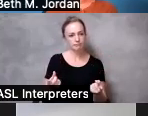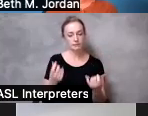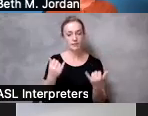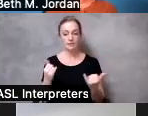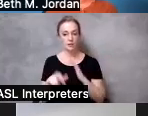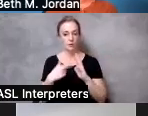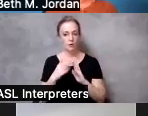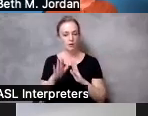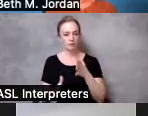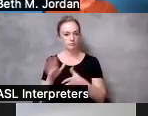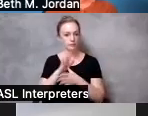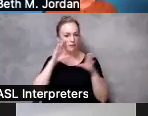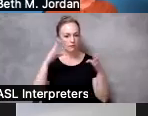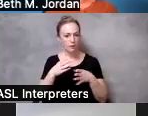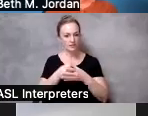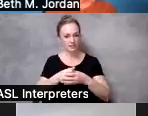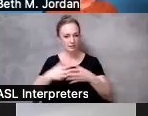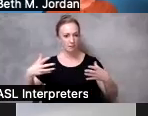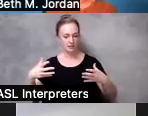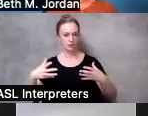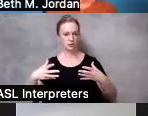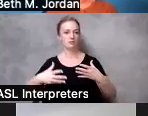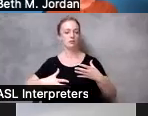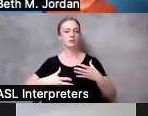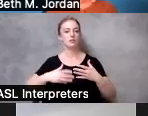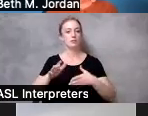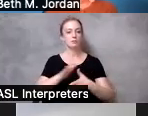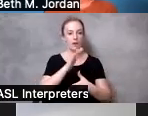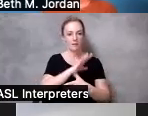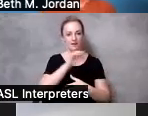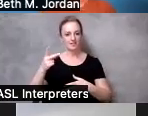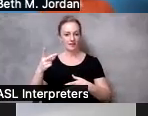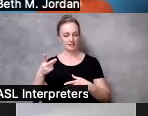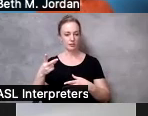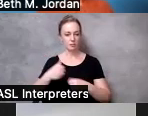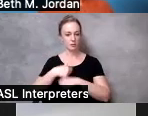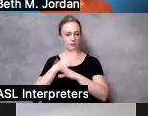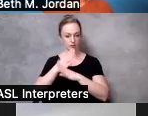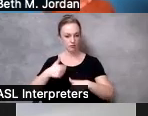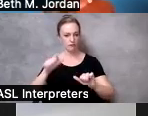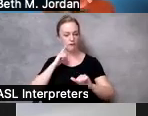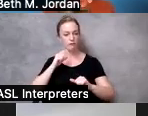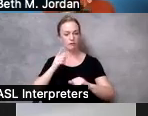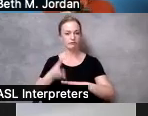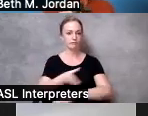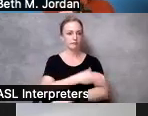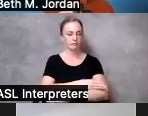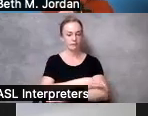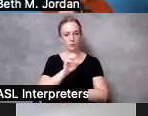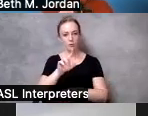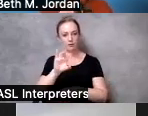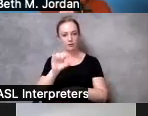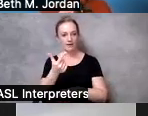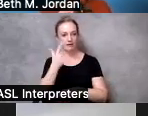her focuses is expansion of primary and secondary prevention efforts to promote well-being in families and communities, which includes